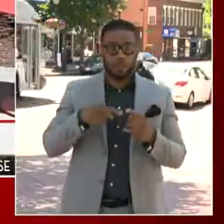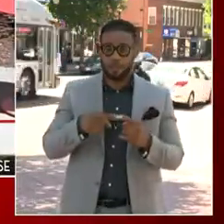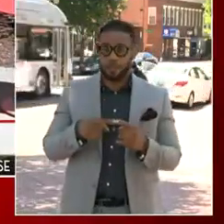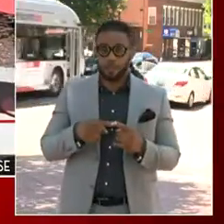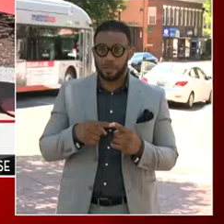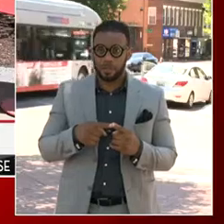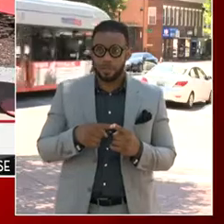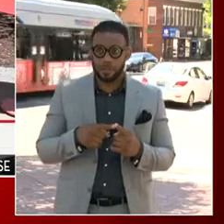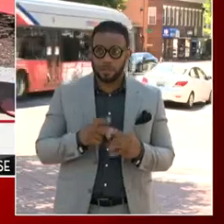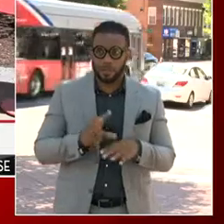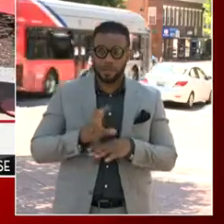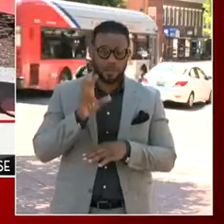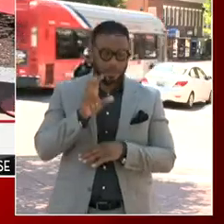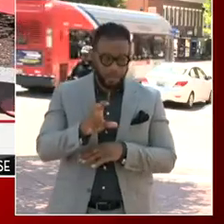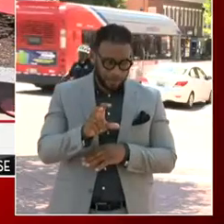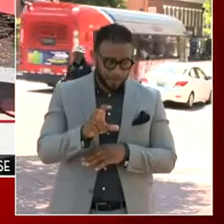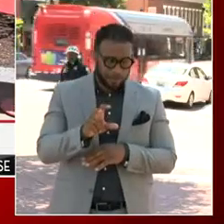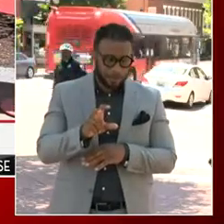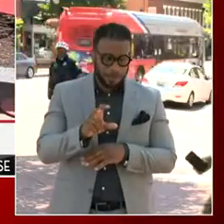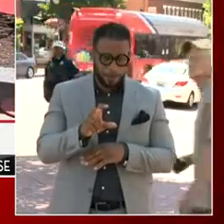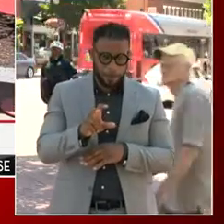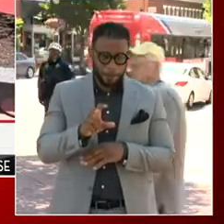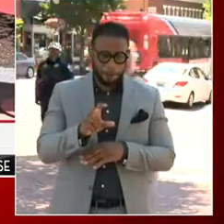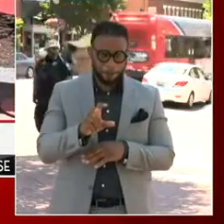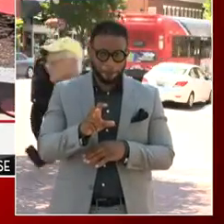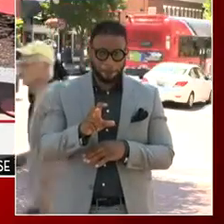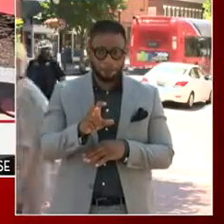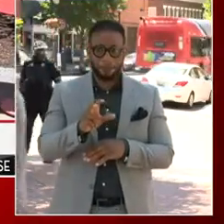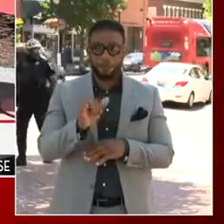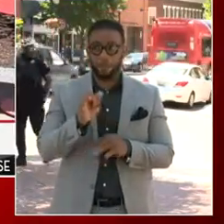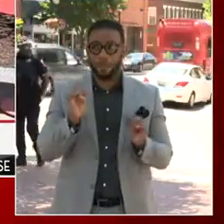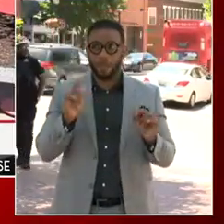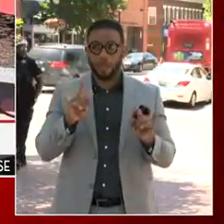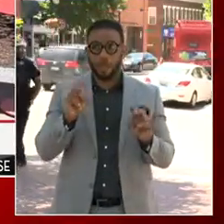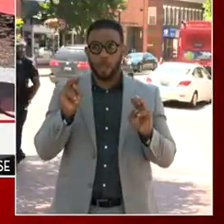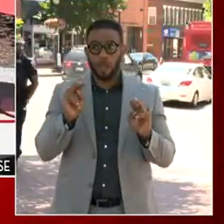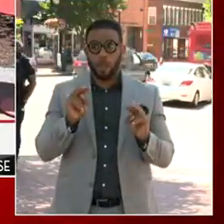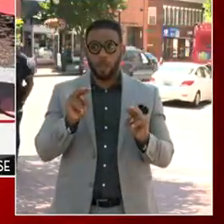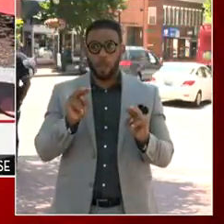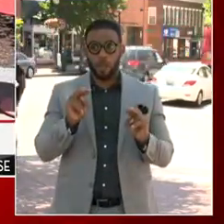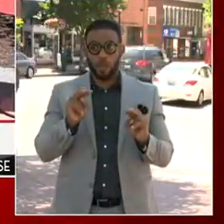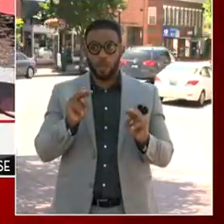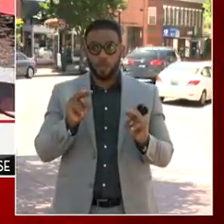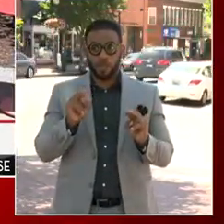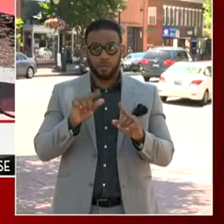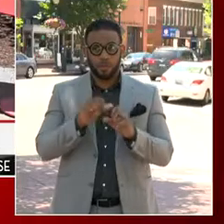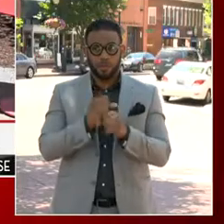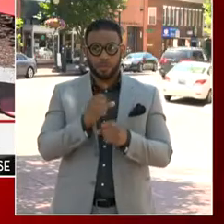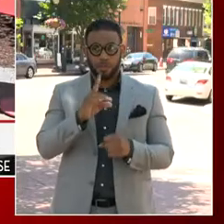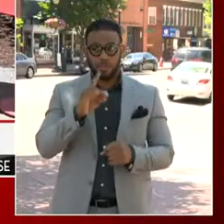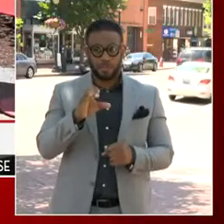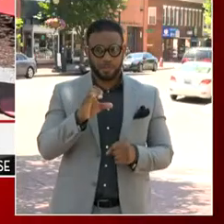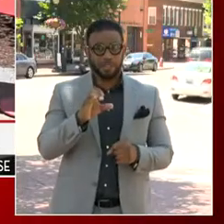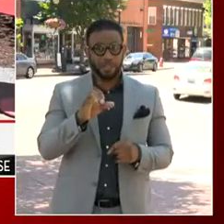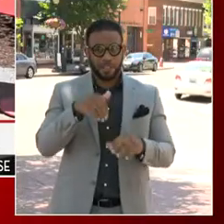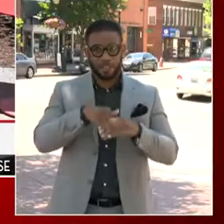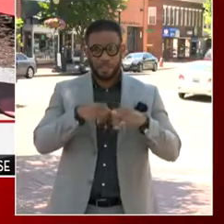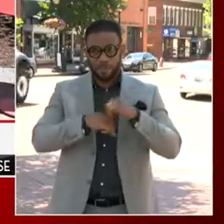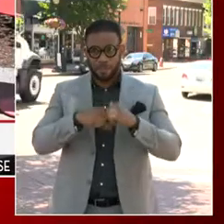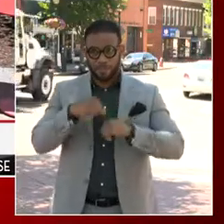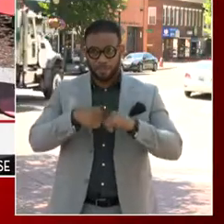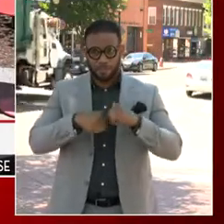about investments that we're all looking forward to making in DC's